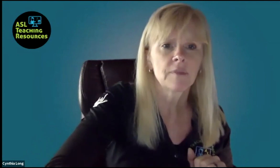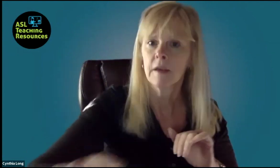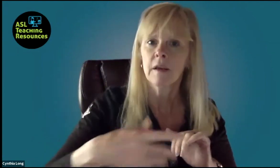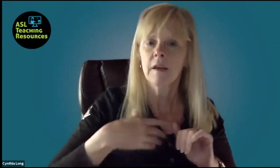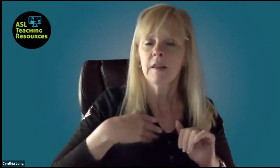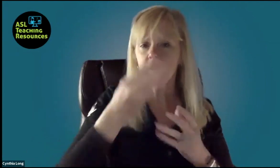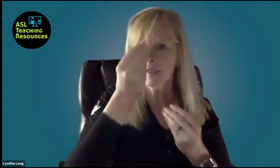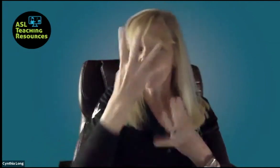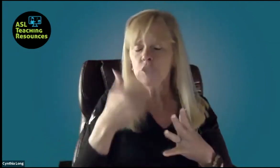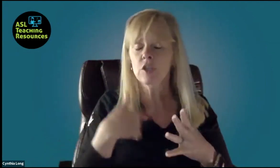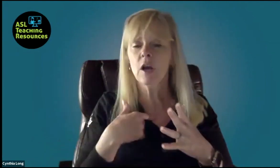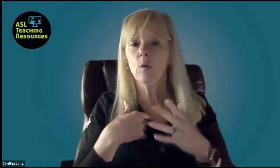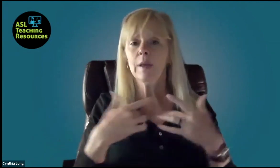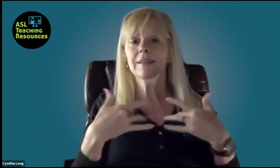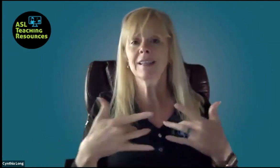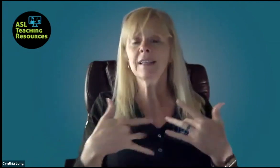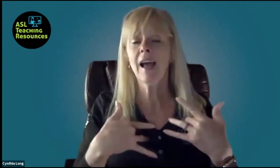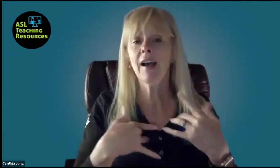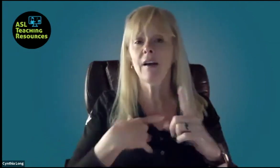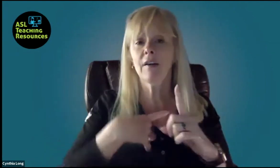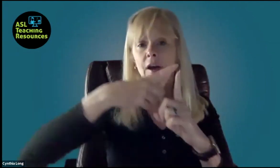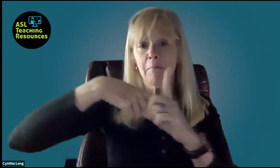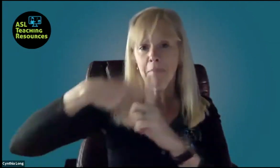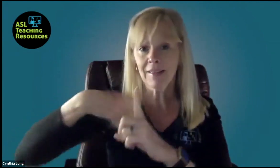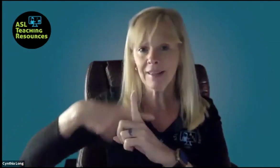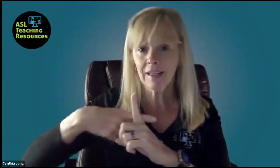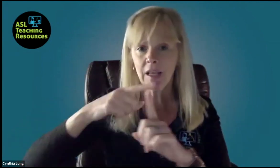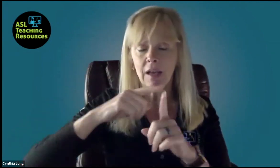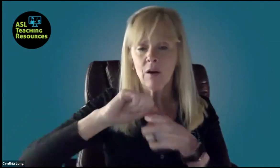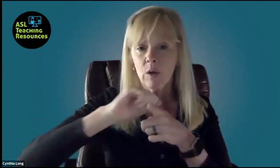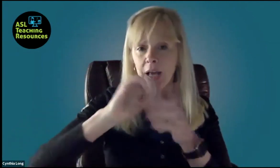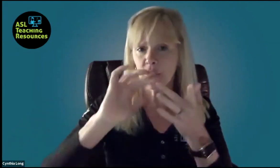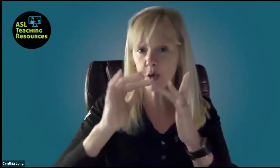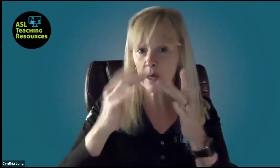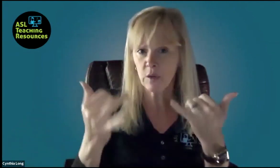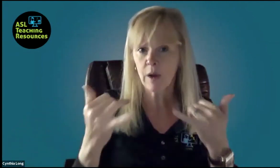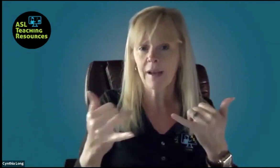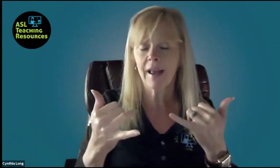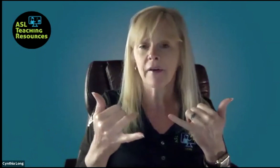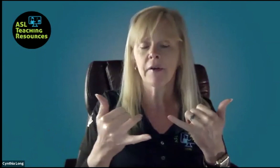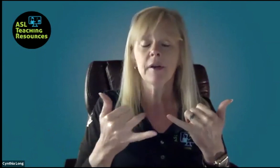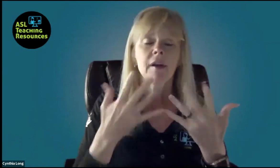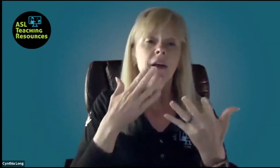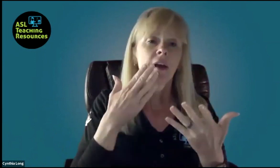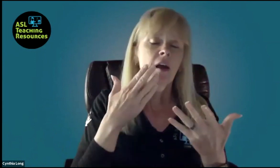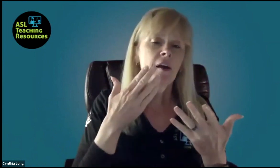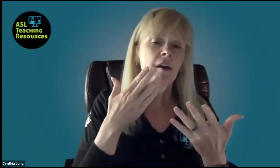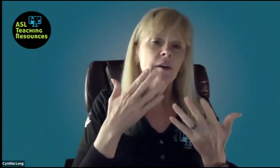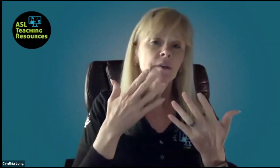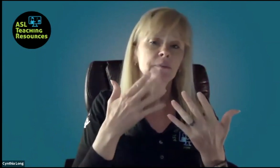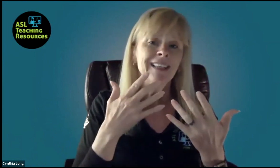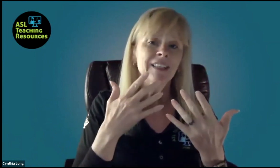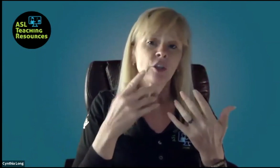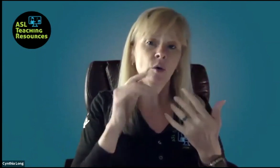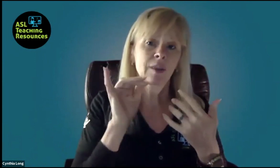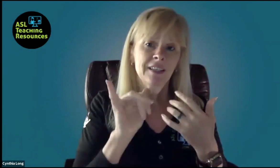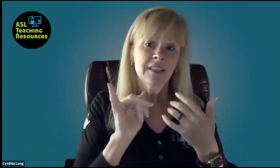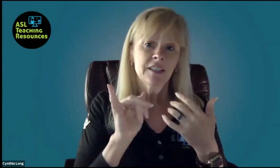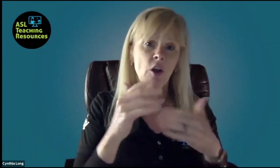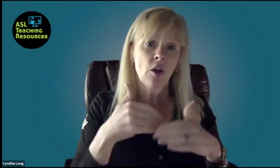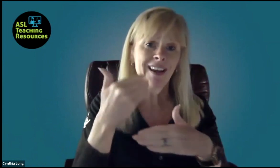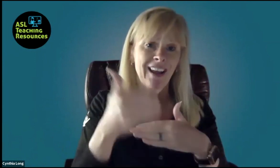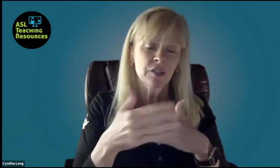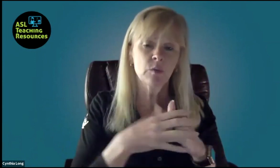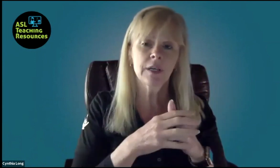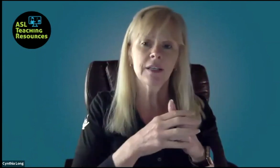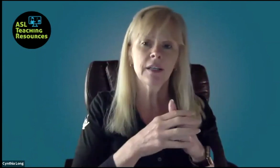share. This is to let you know we tend to have a monthly online training right now. So this is